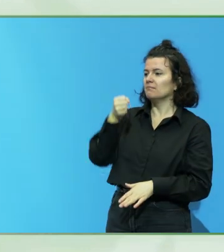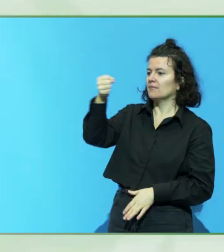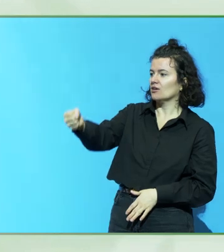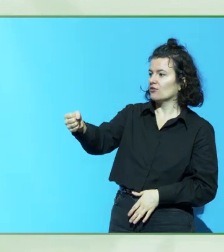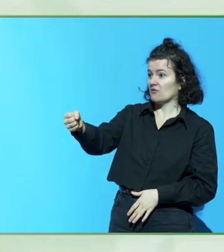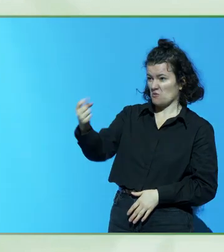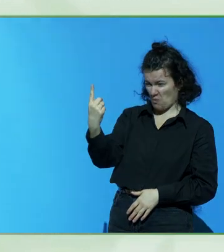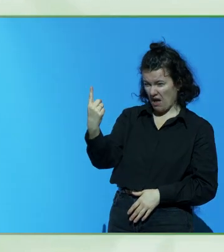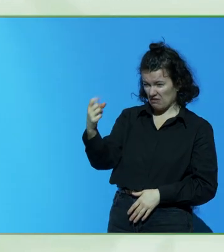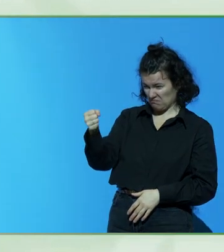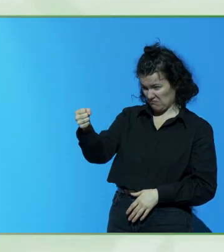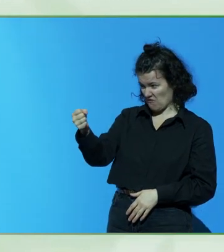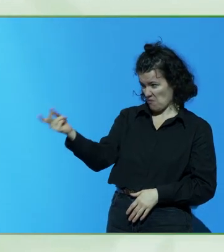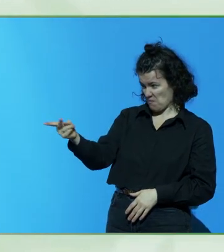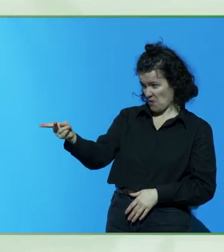Yes.